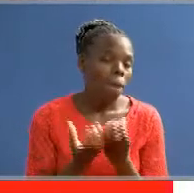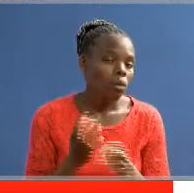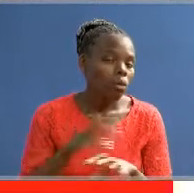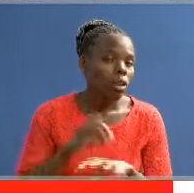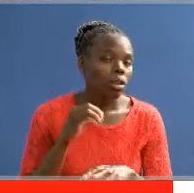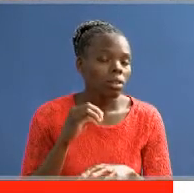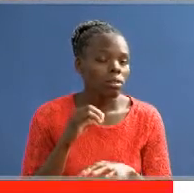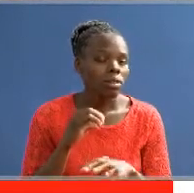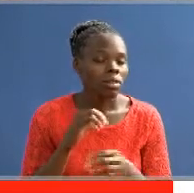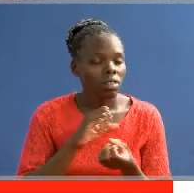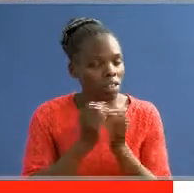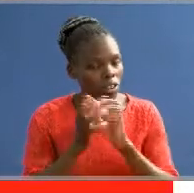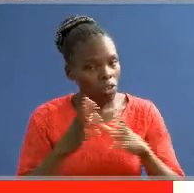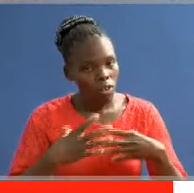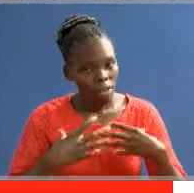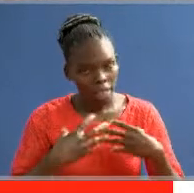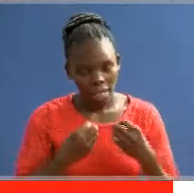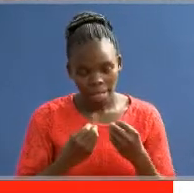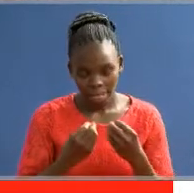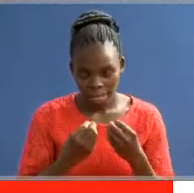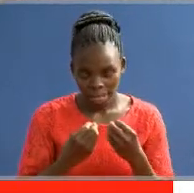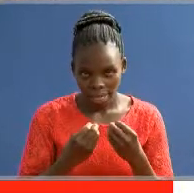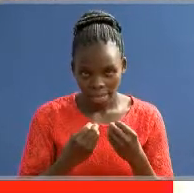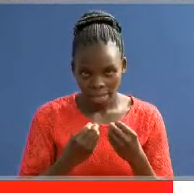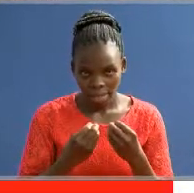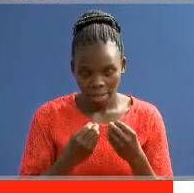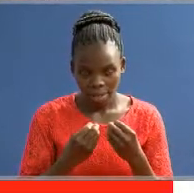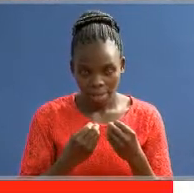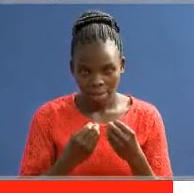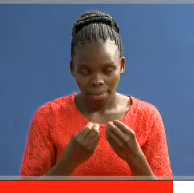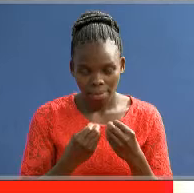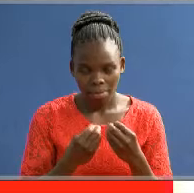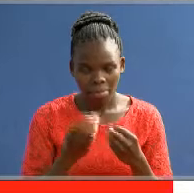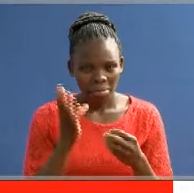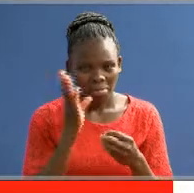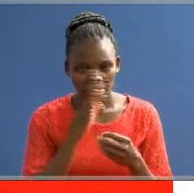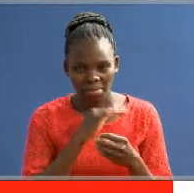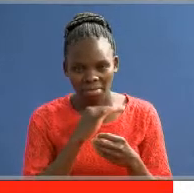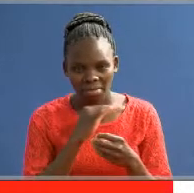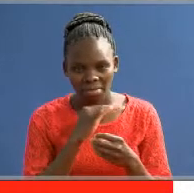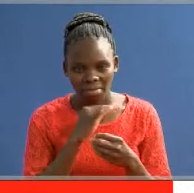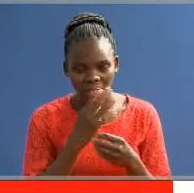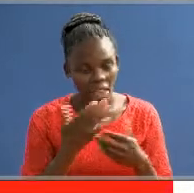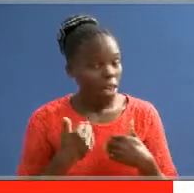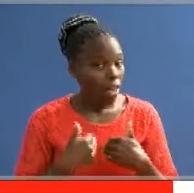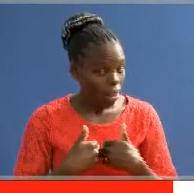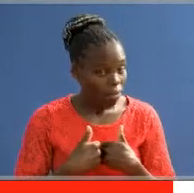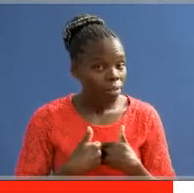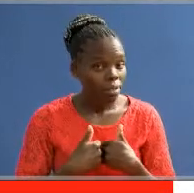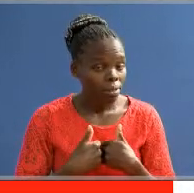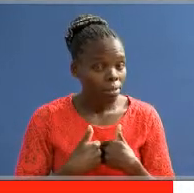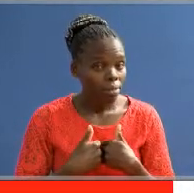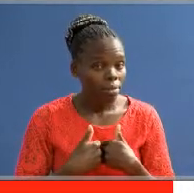fathom her change of health, most specifically the bad smell. When I started having